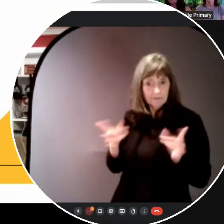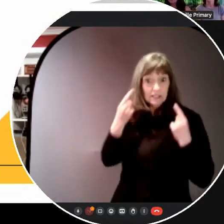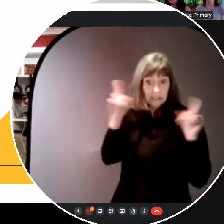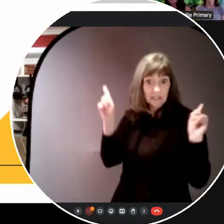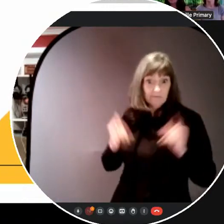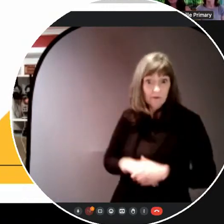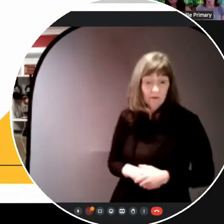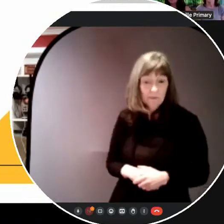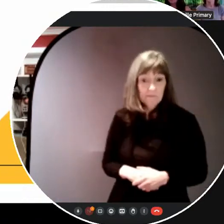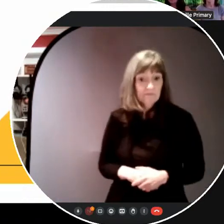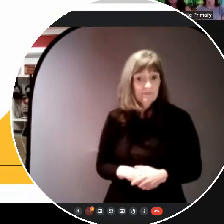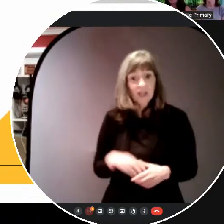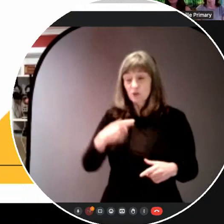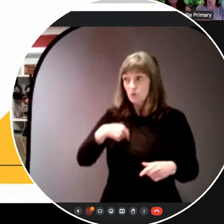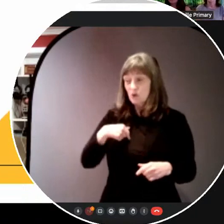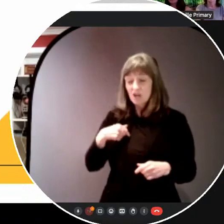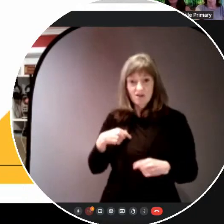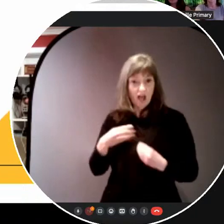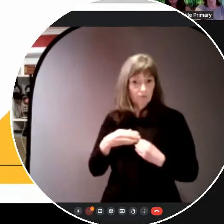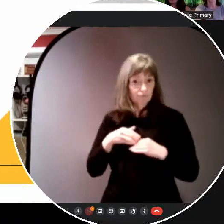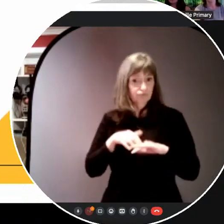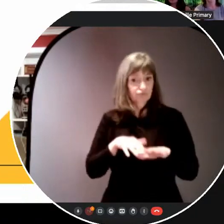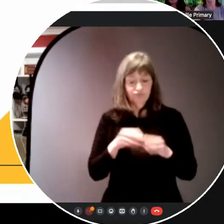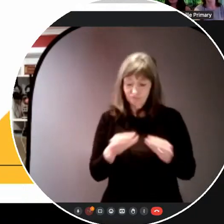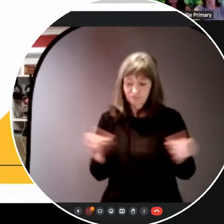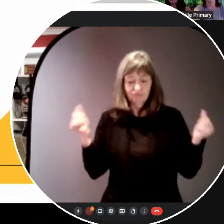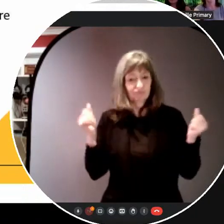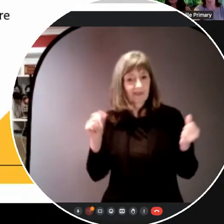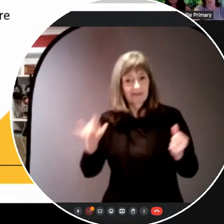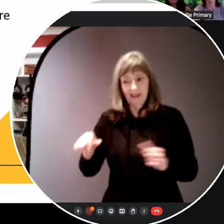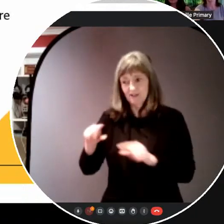because the language was assimilated with that generation.